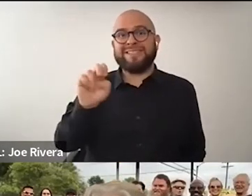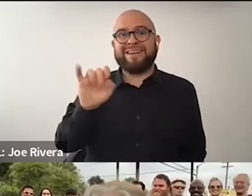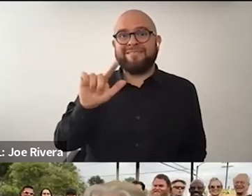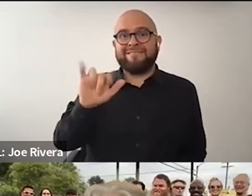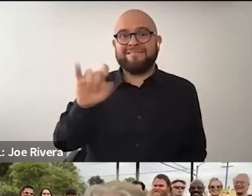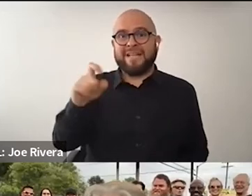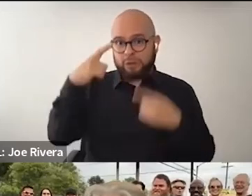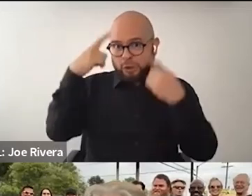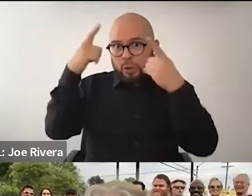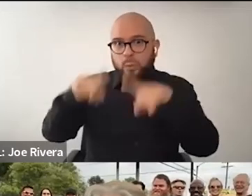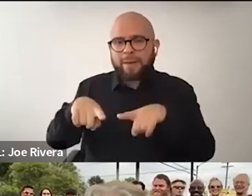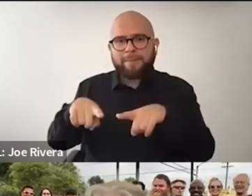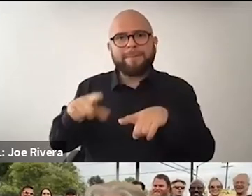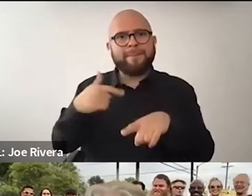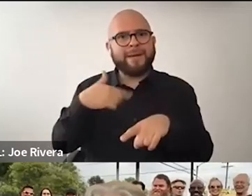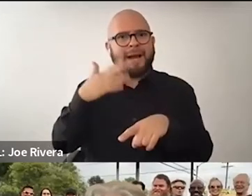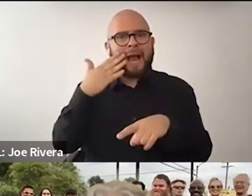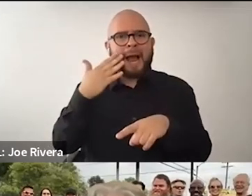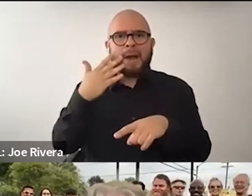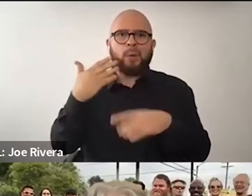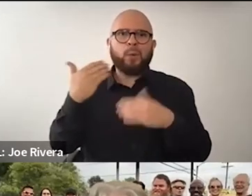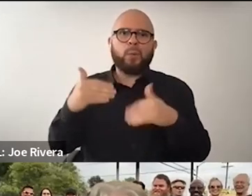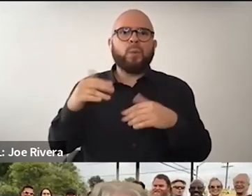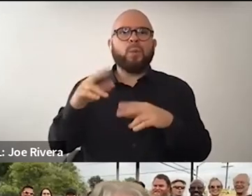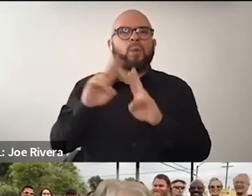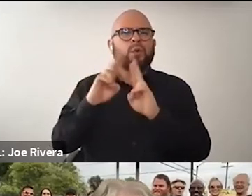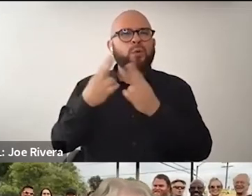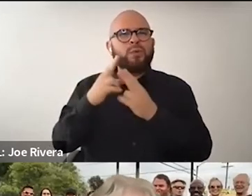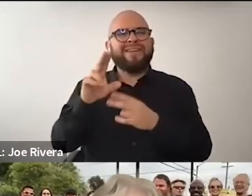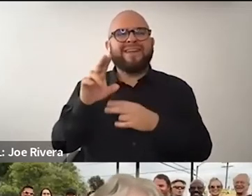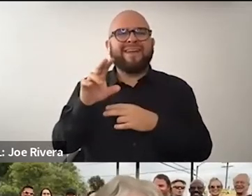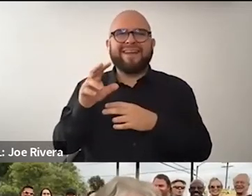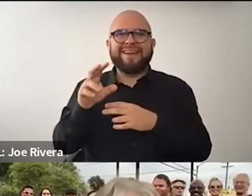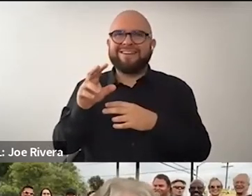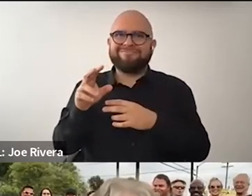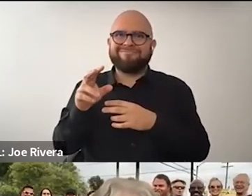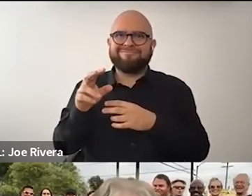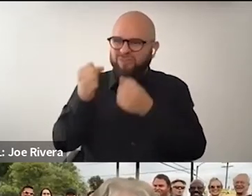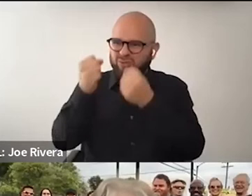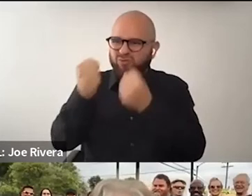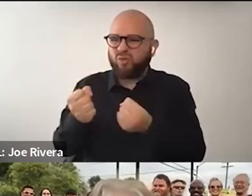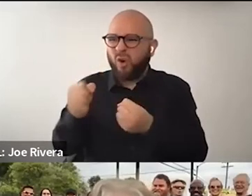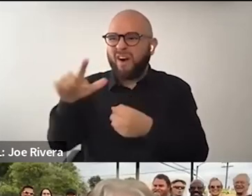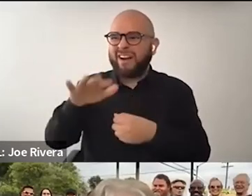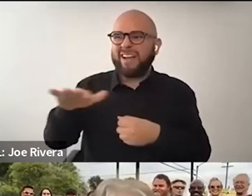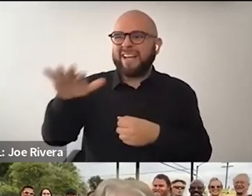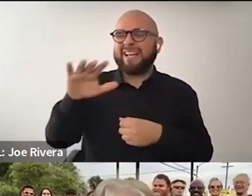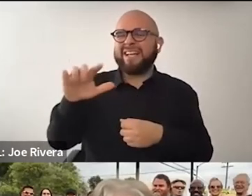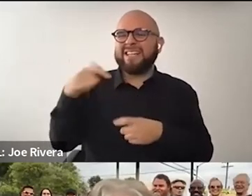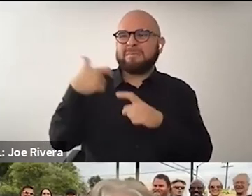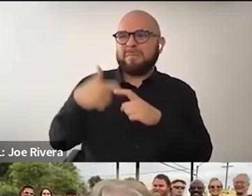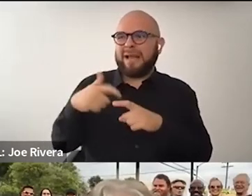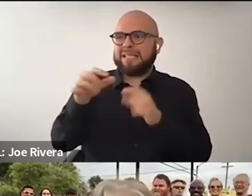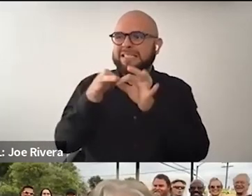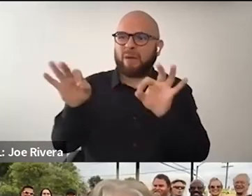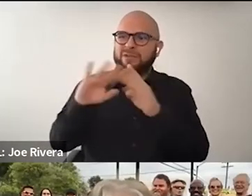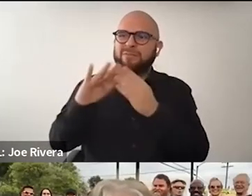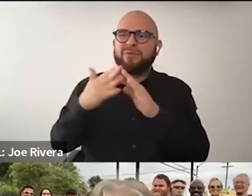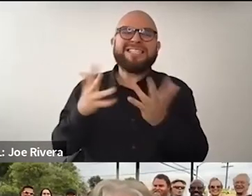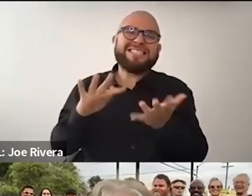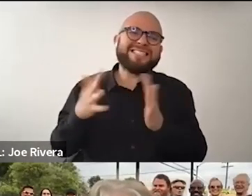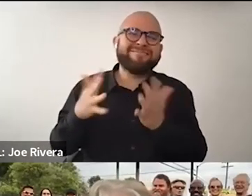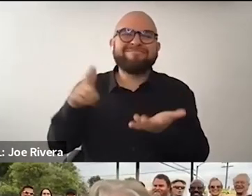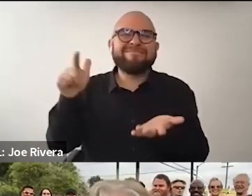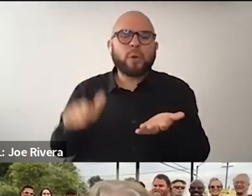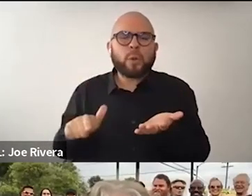union density is pretty low. I'm curious, how has the success of this Netflix agreement affected